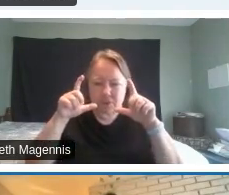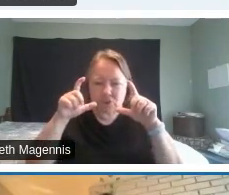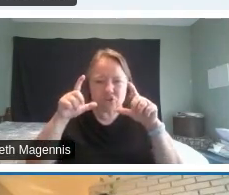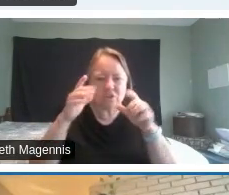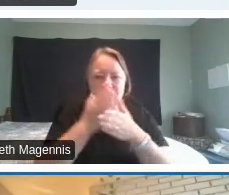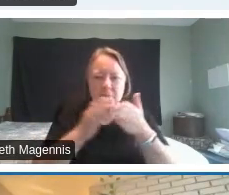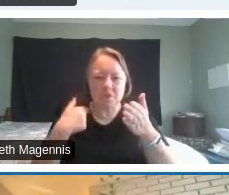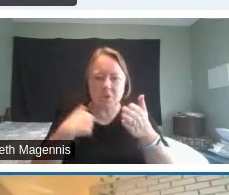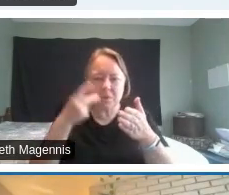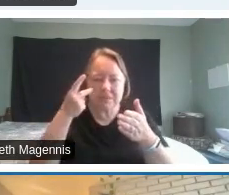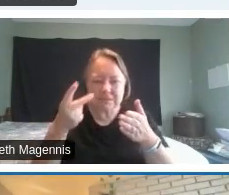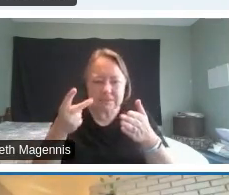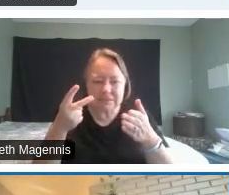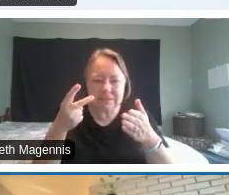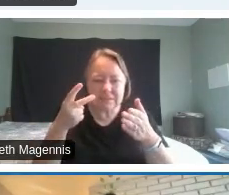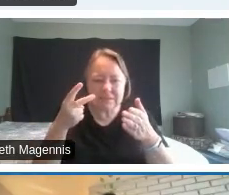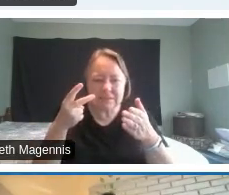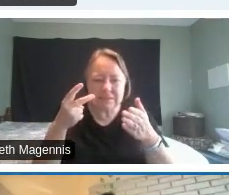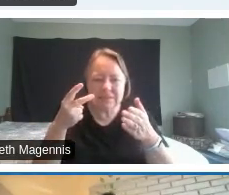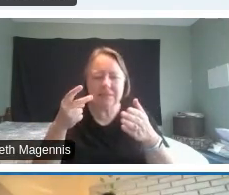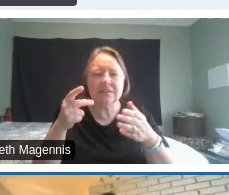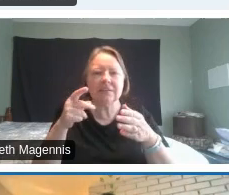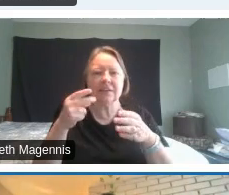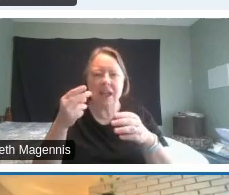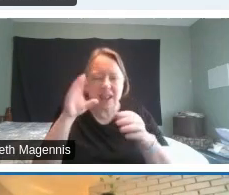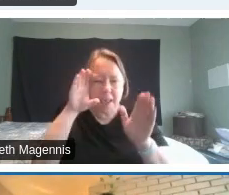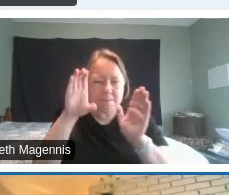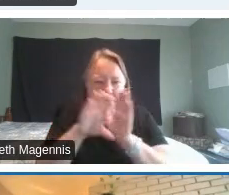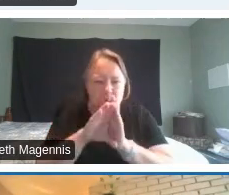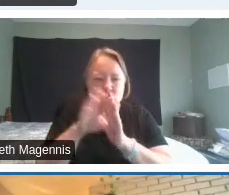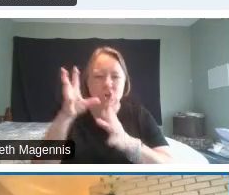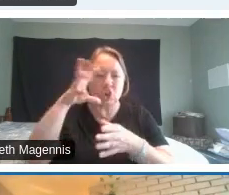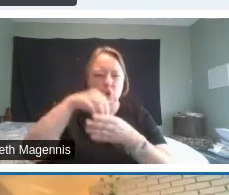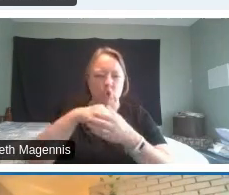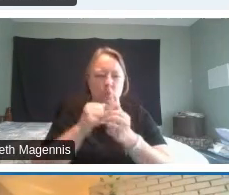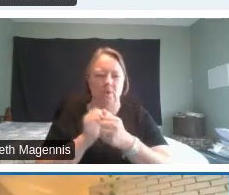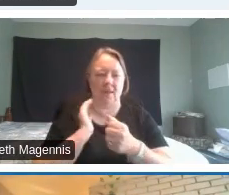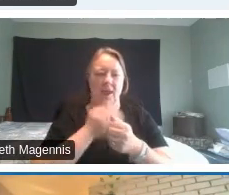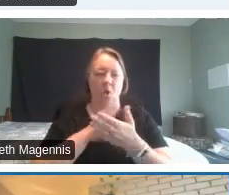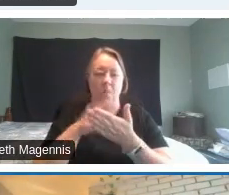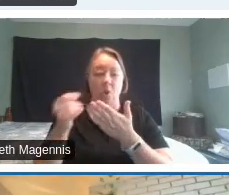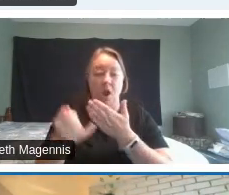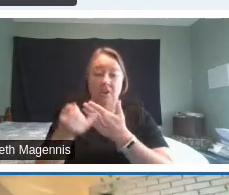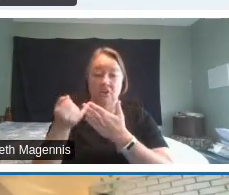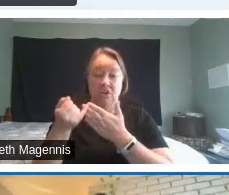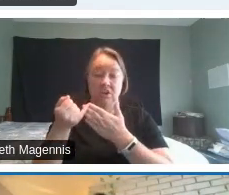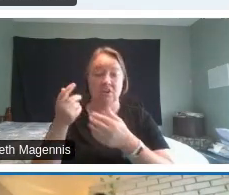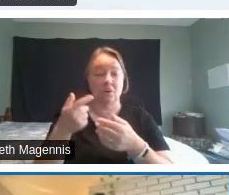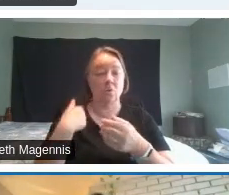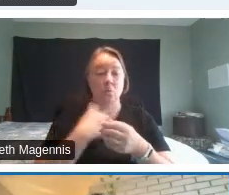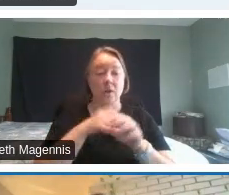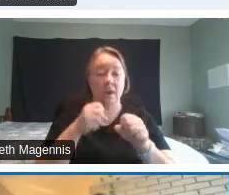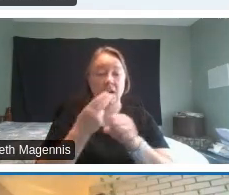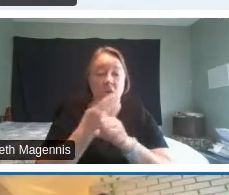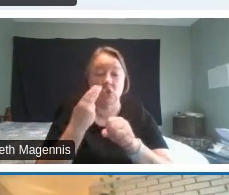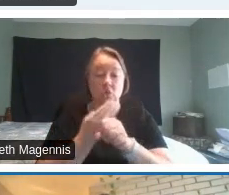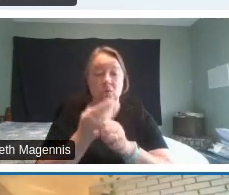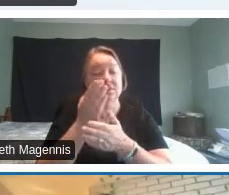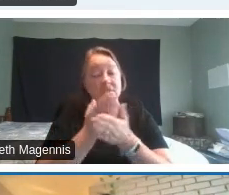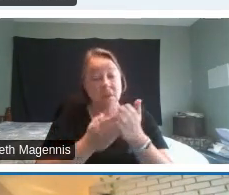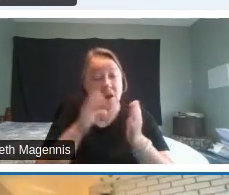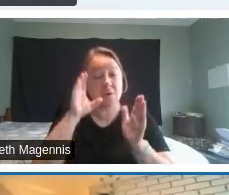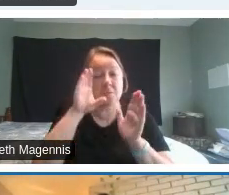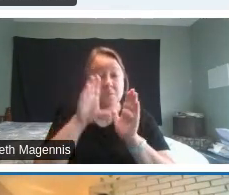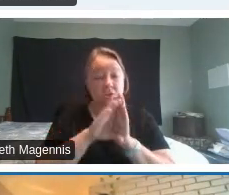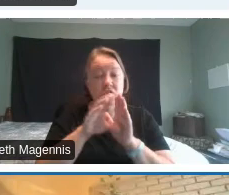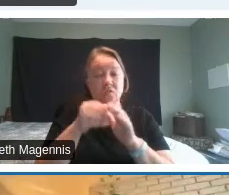we see and immediately include it in our project, or we can even, use something from